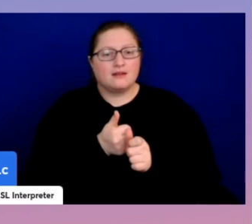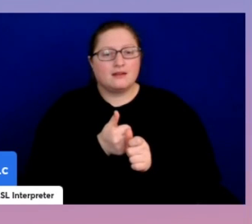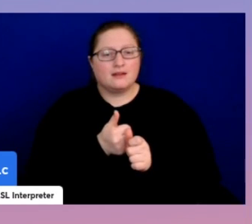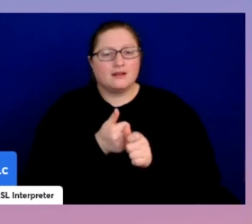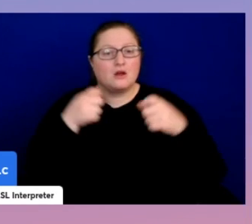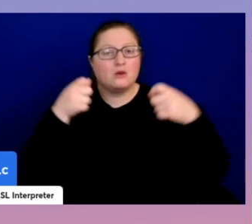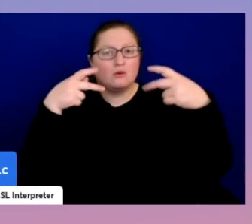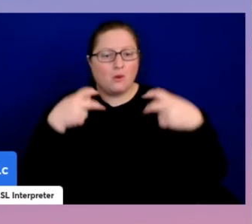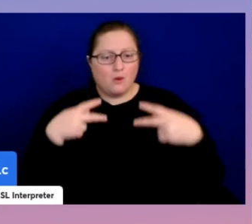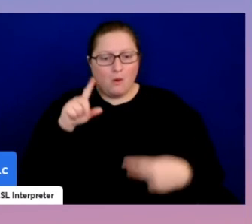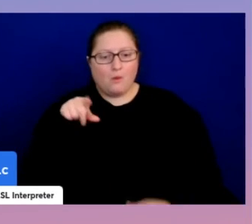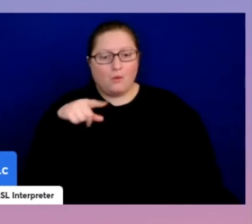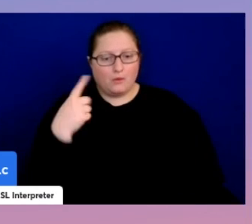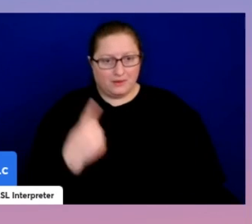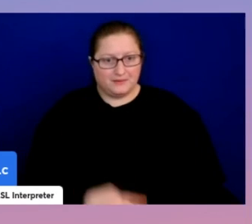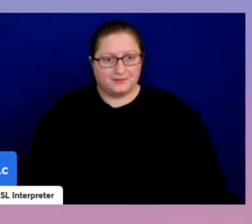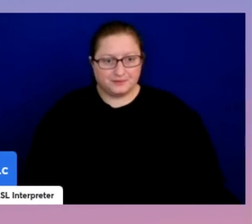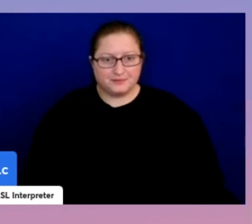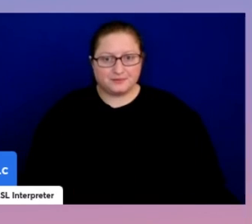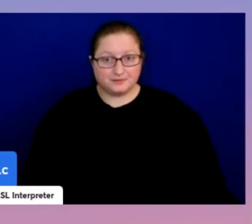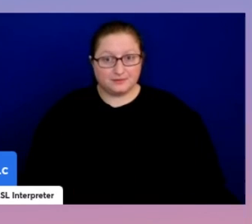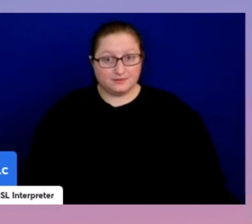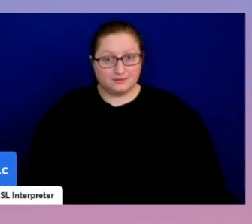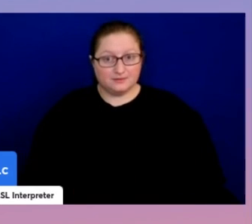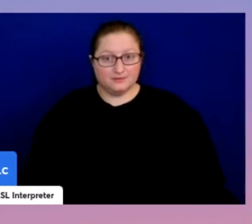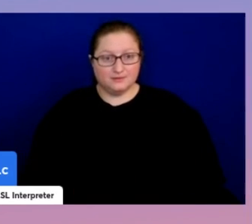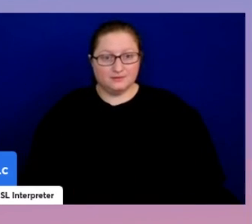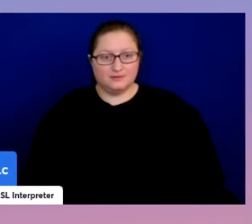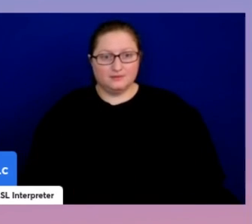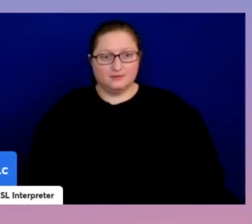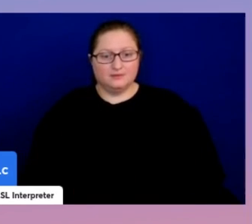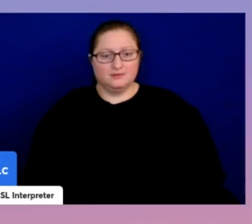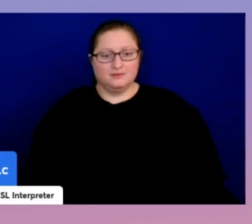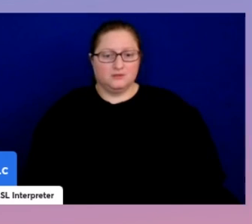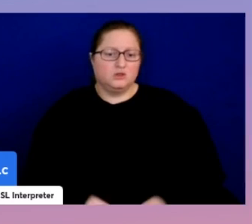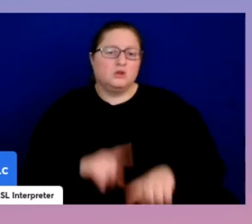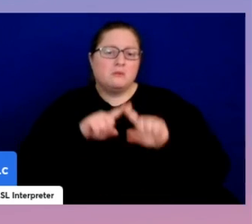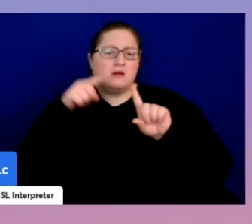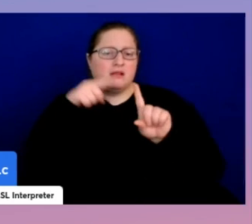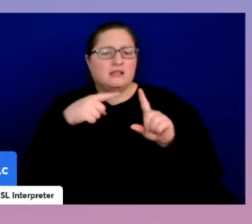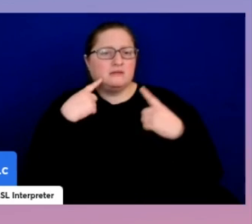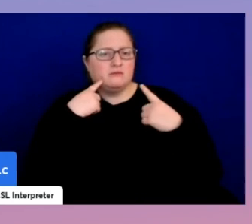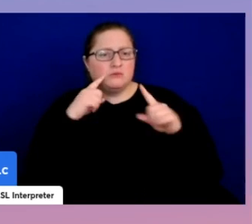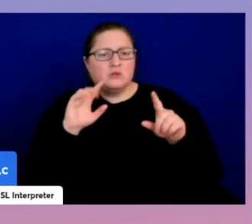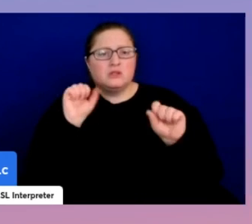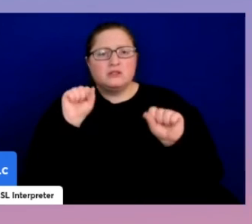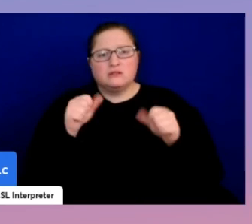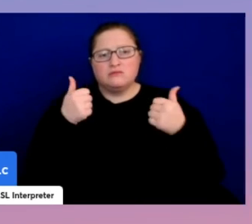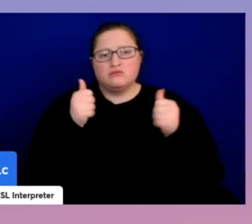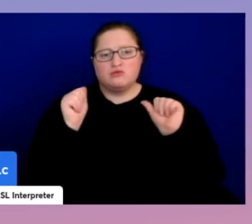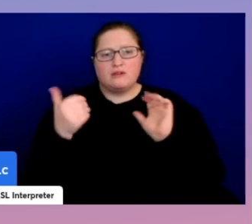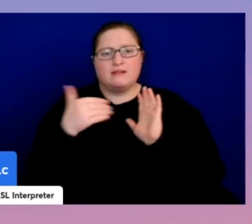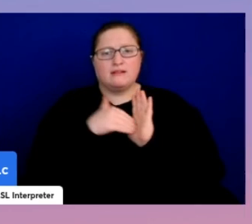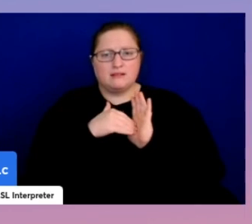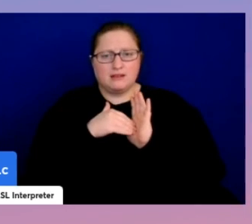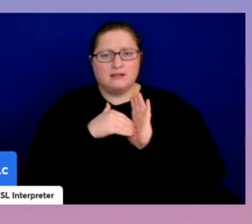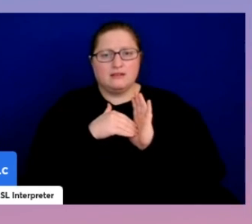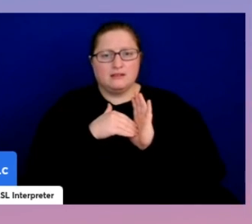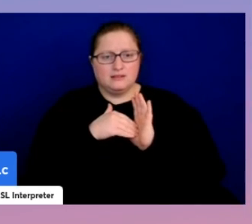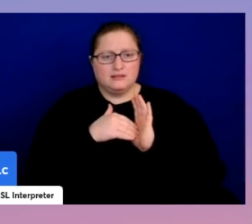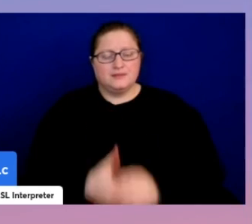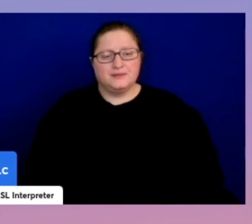coding only. Okay, understand. This is what. So I mean, try again. So this is I just search